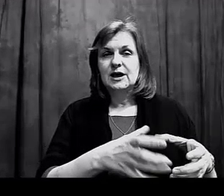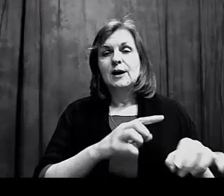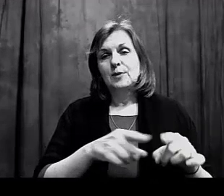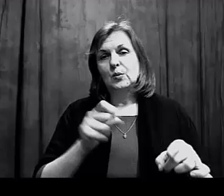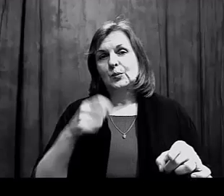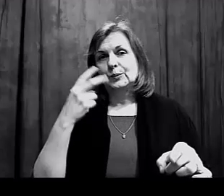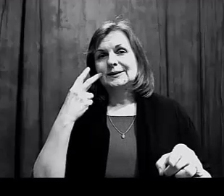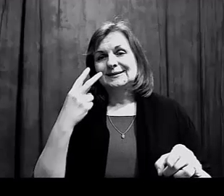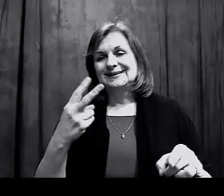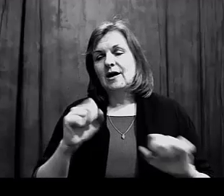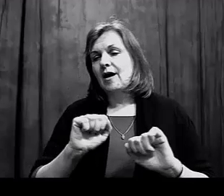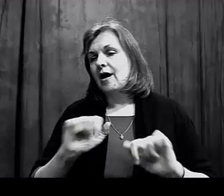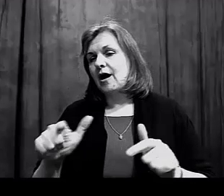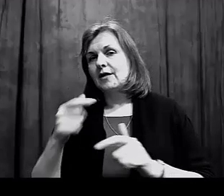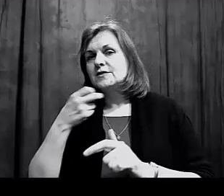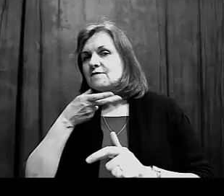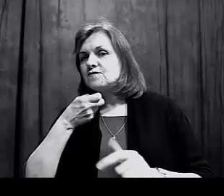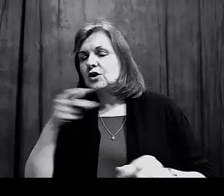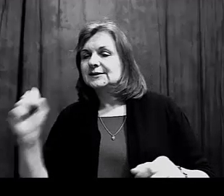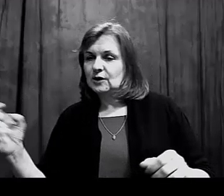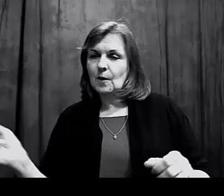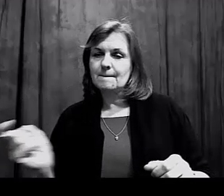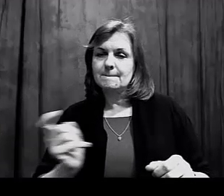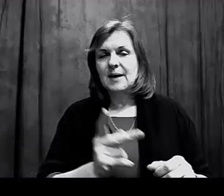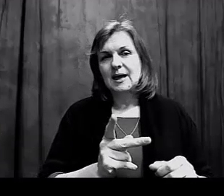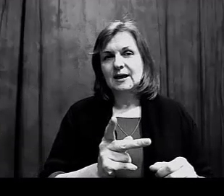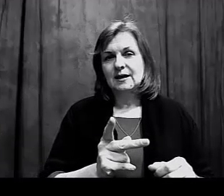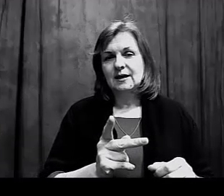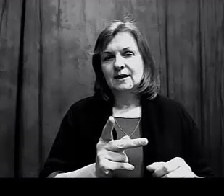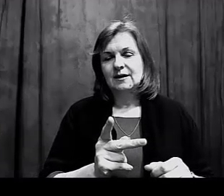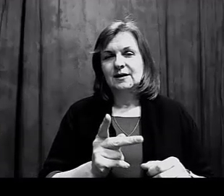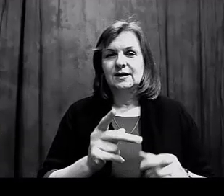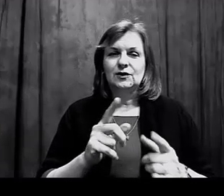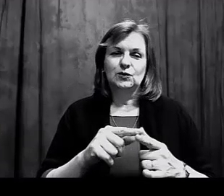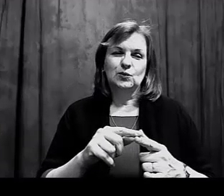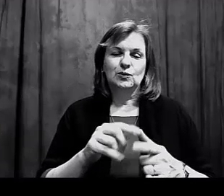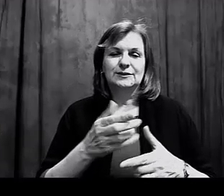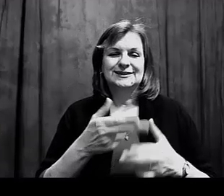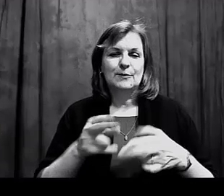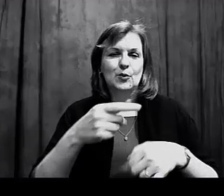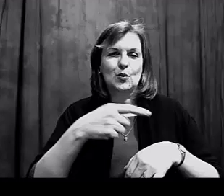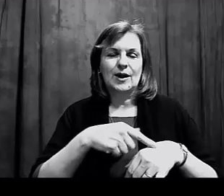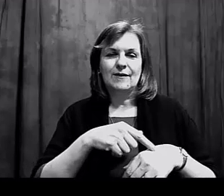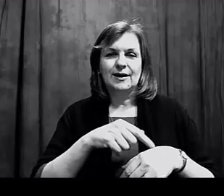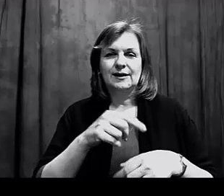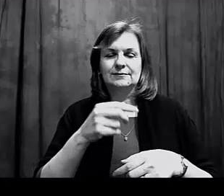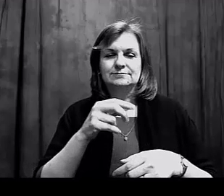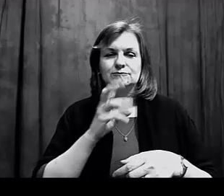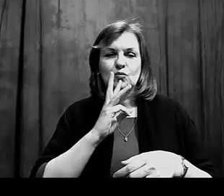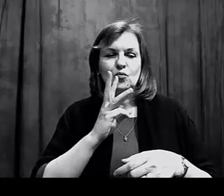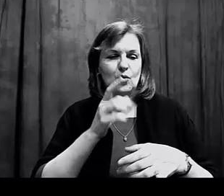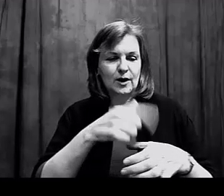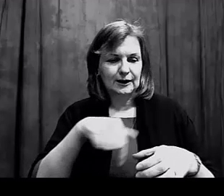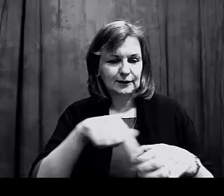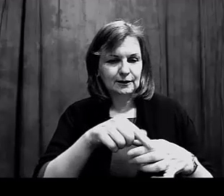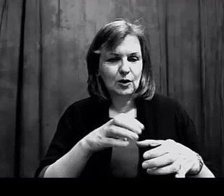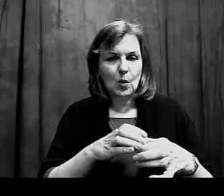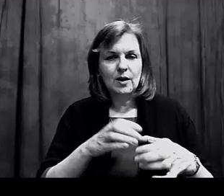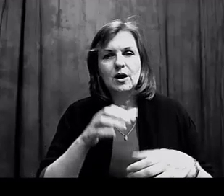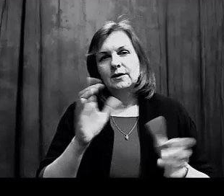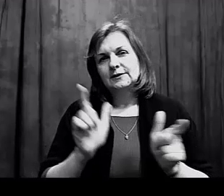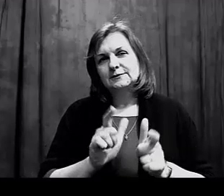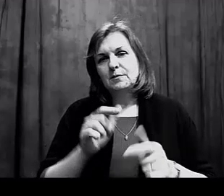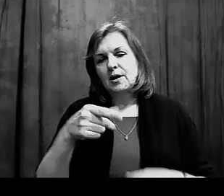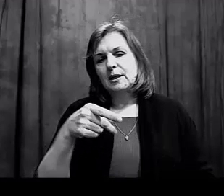wet environments, but we still see all of them have to return to at least some sort of temporary pool or